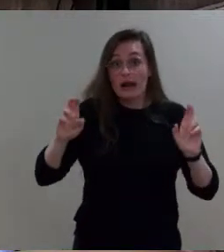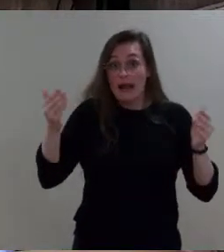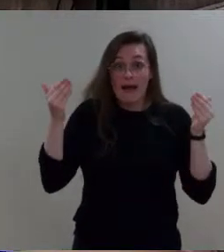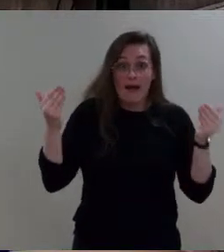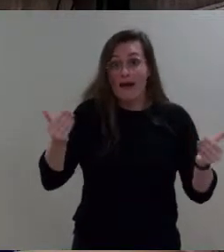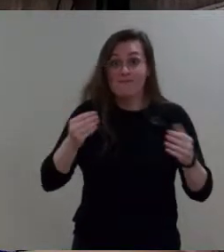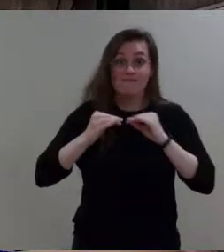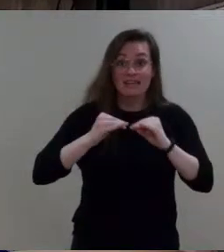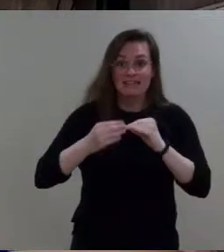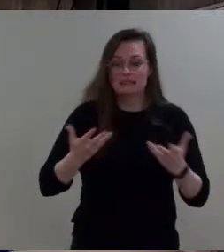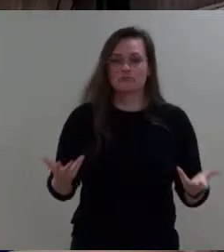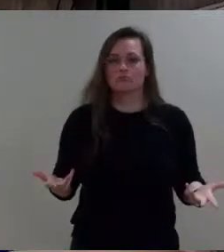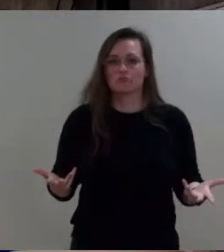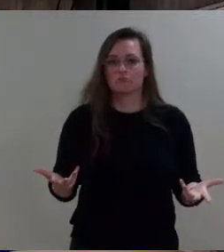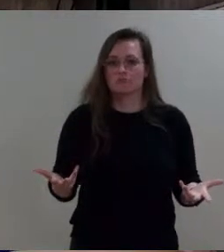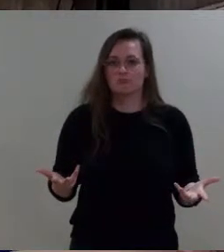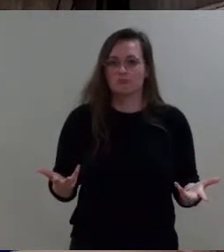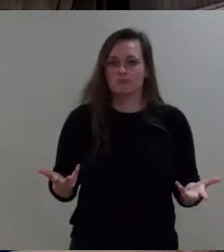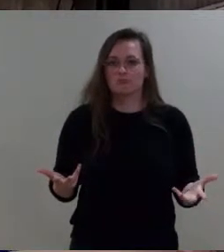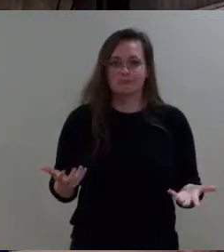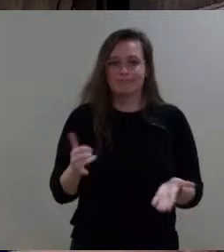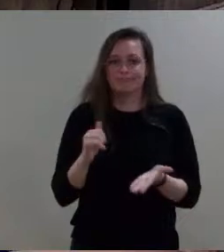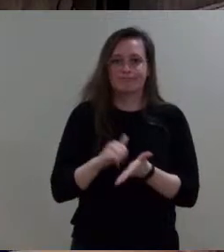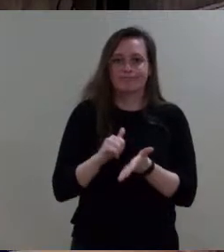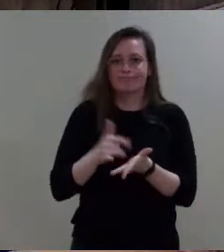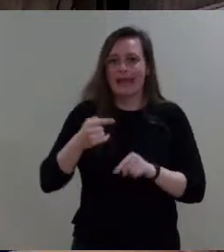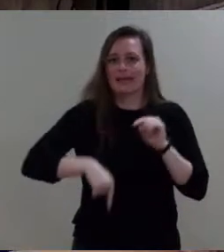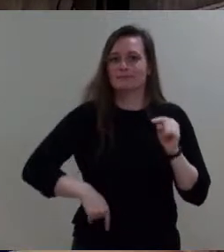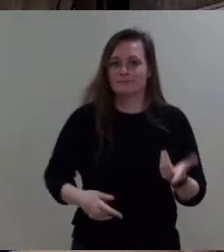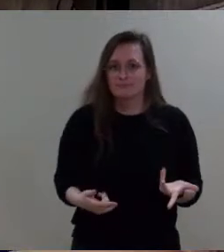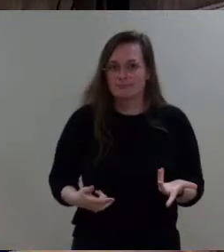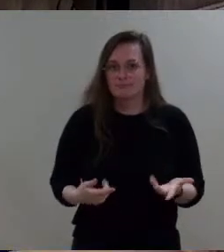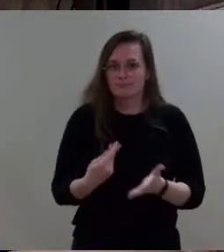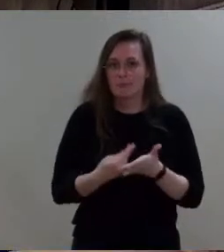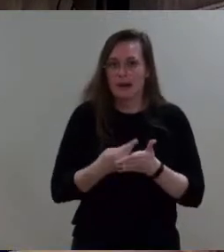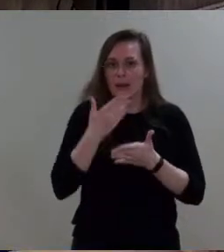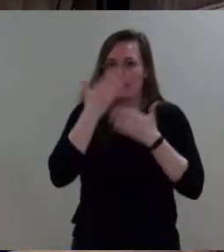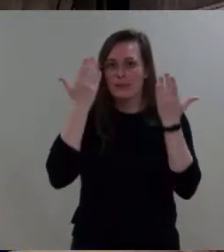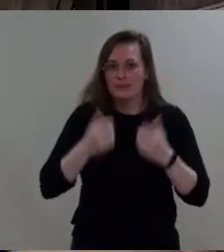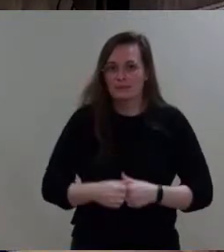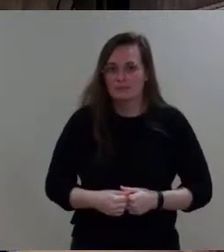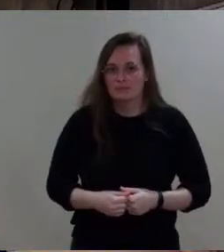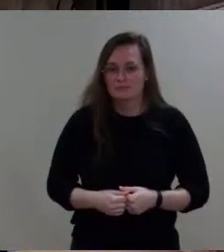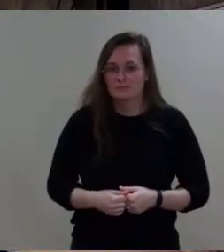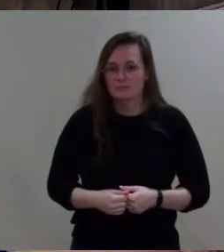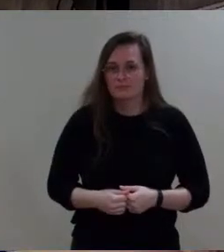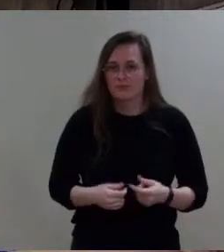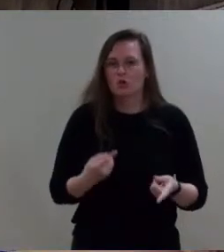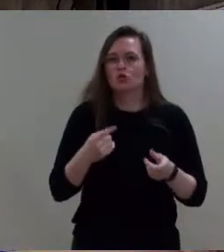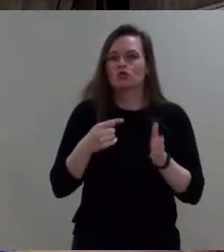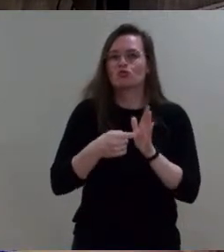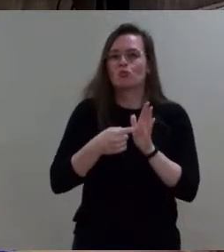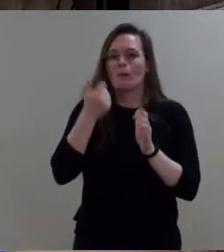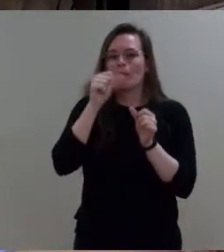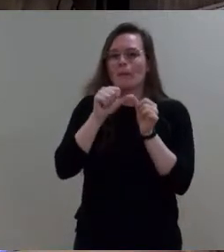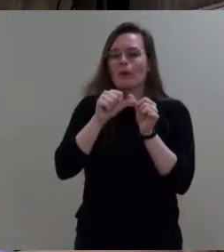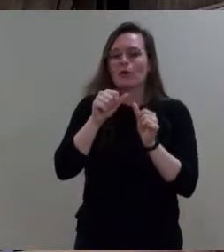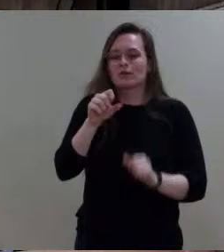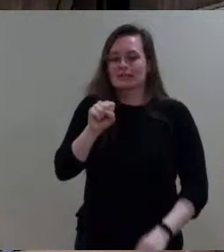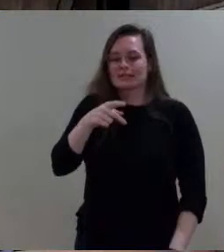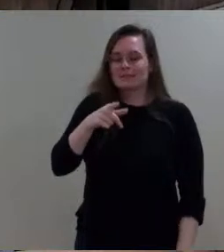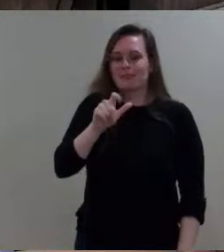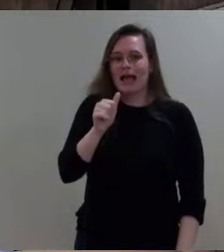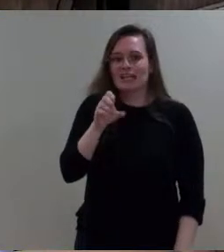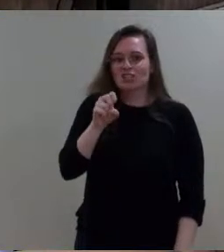something big in infrastructure. We just need to look at the splash pad a few years ago. It's easy to figure that out